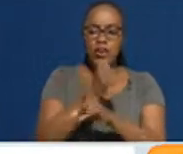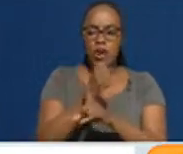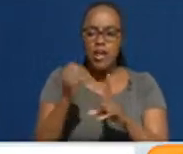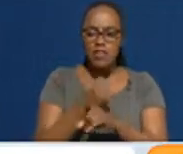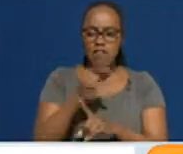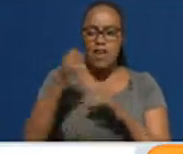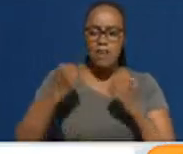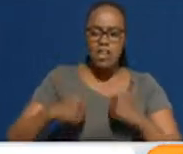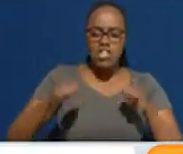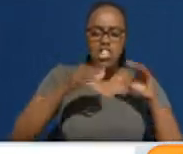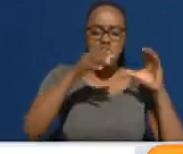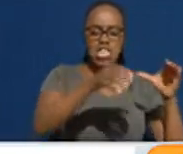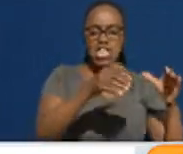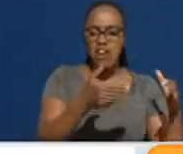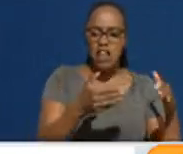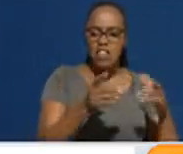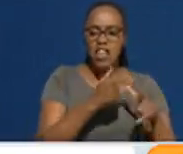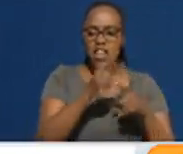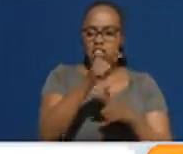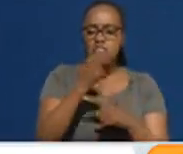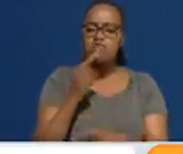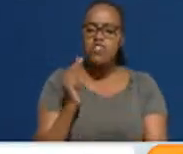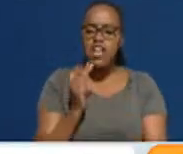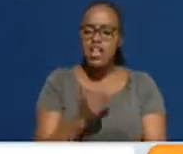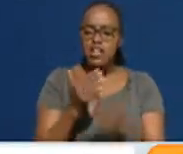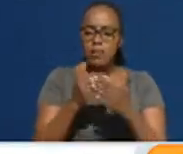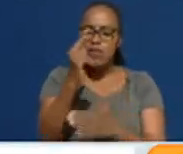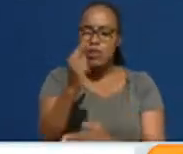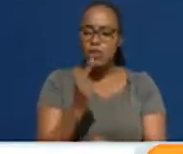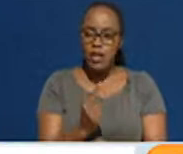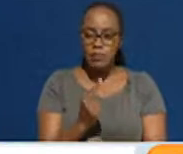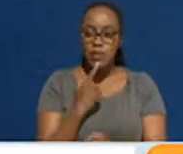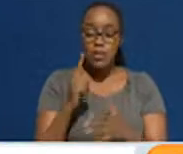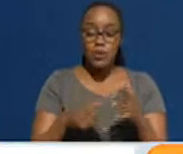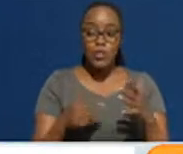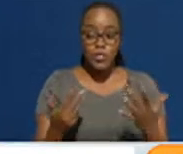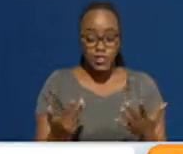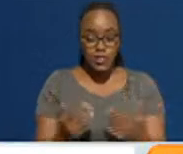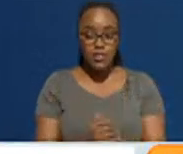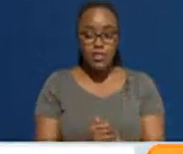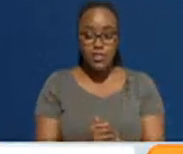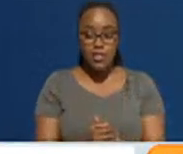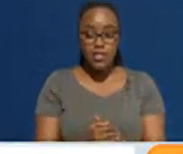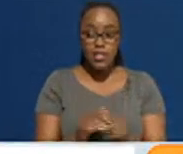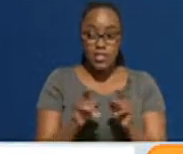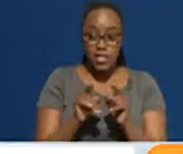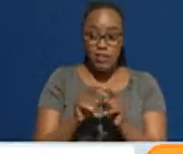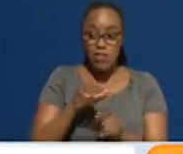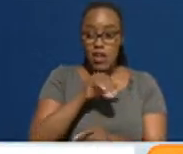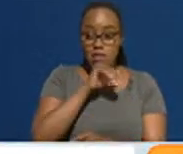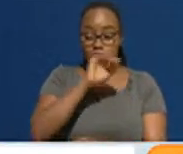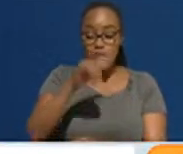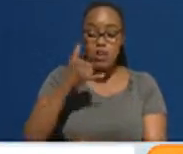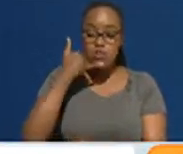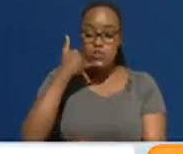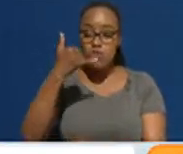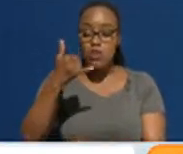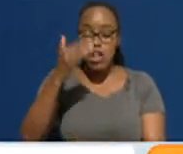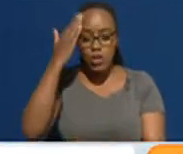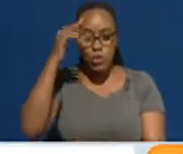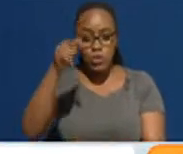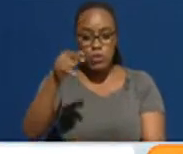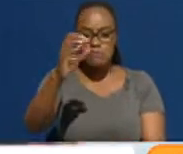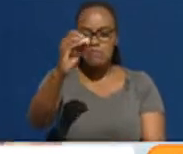Mimi ndio chairman wa chama hii, na hujatuambia kabla ukuja. I told him, my friend, right on, Raila Odinga will pick my call in a minute. He doesn't even know